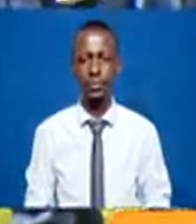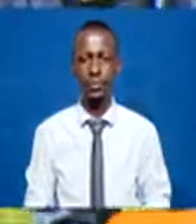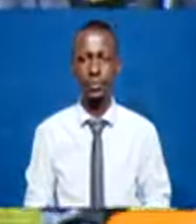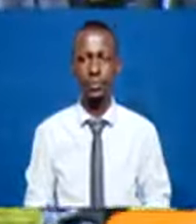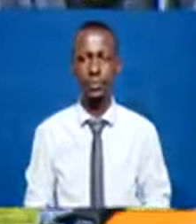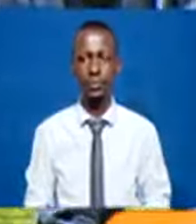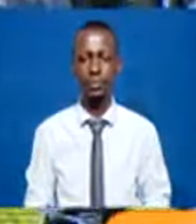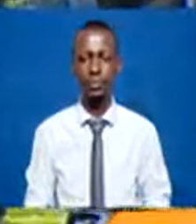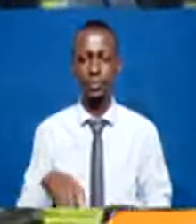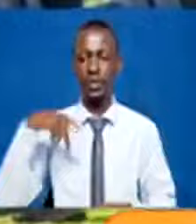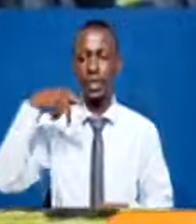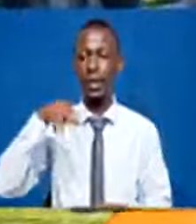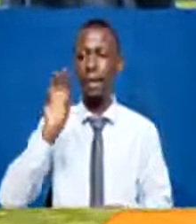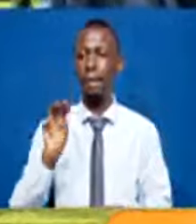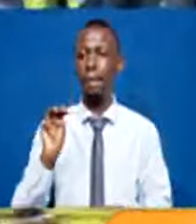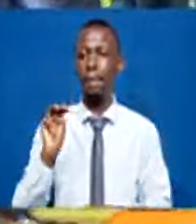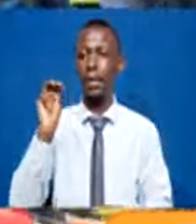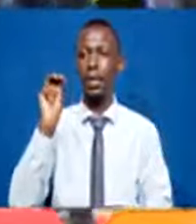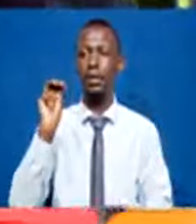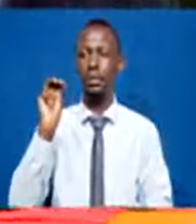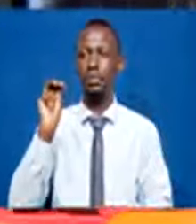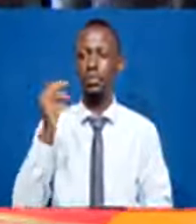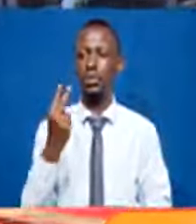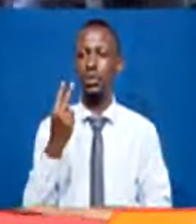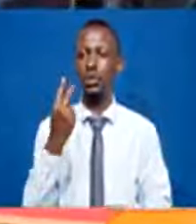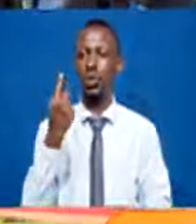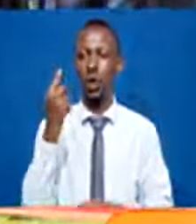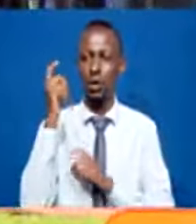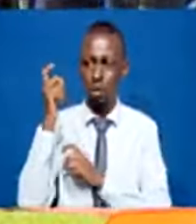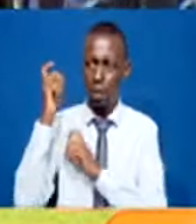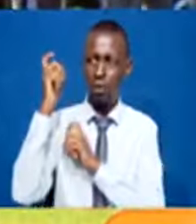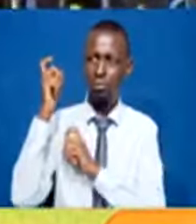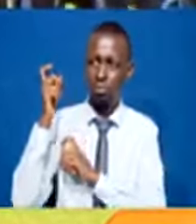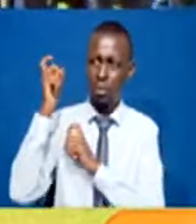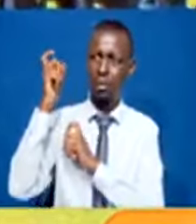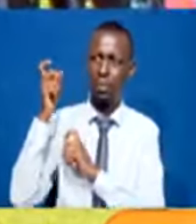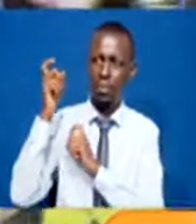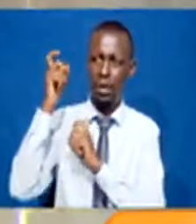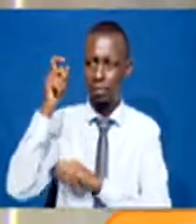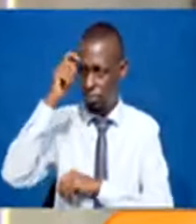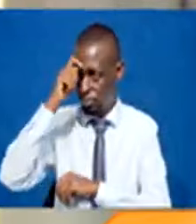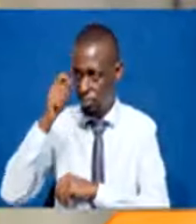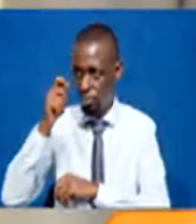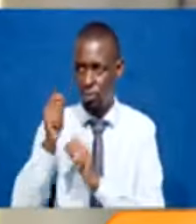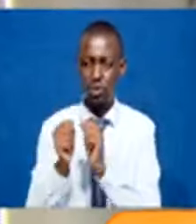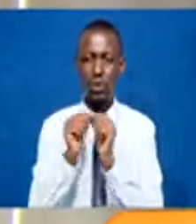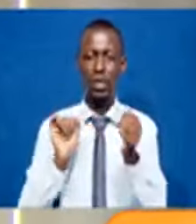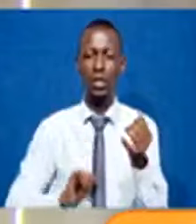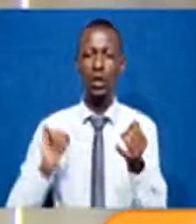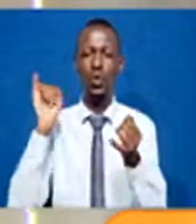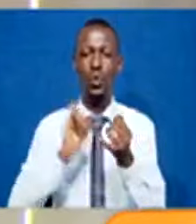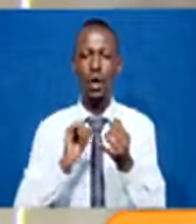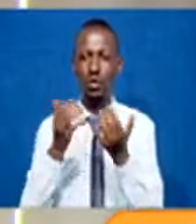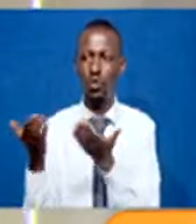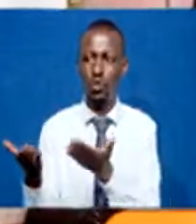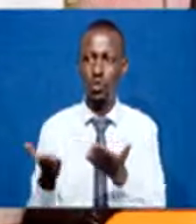The visiting premier was accorded a 21-gun salute and together with his spouse was ushered to